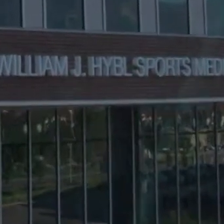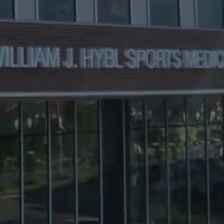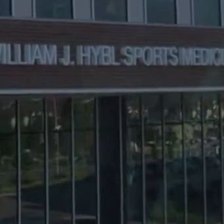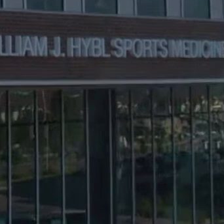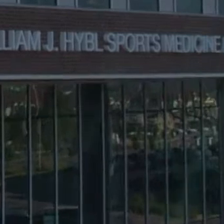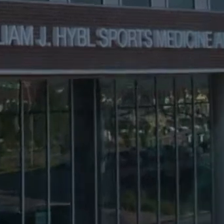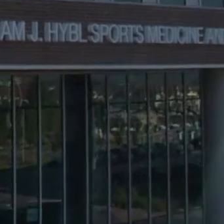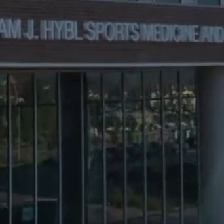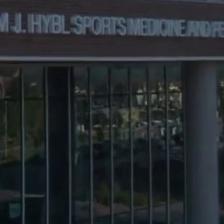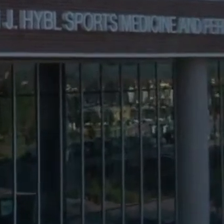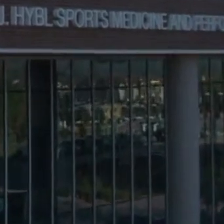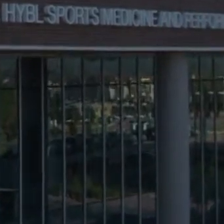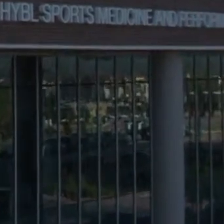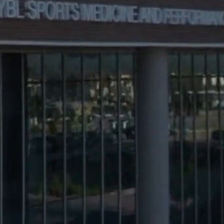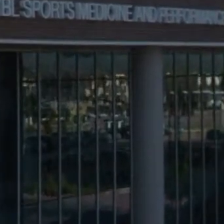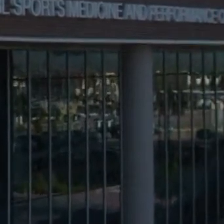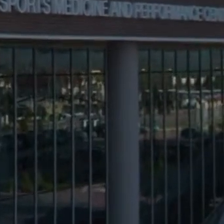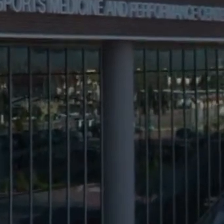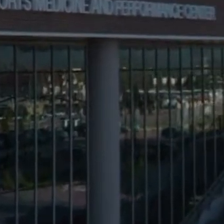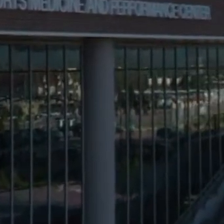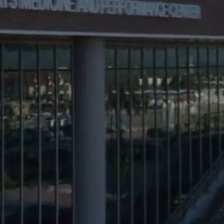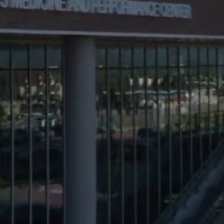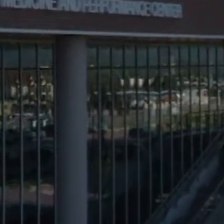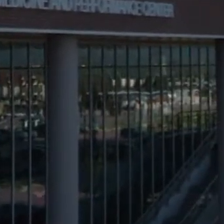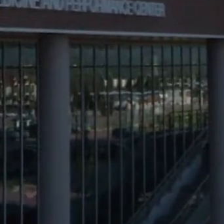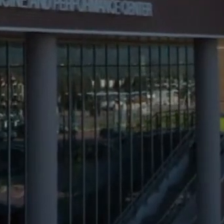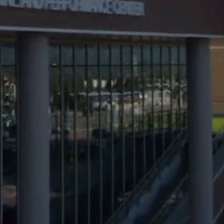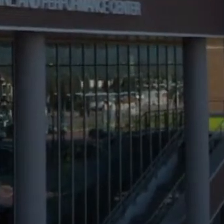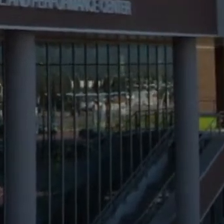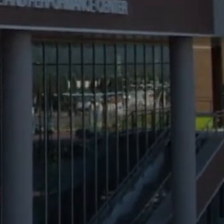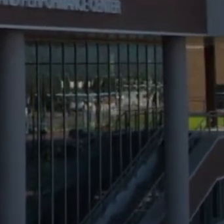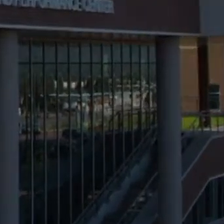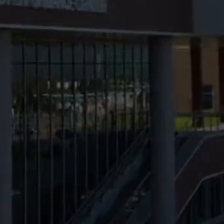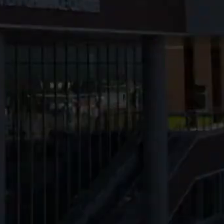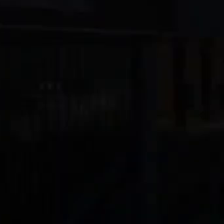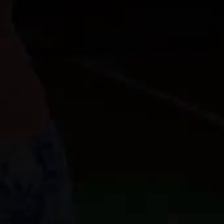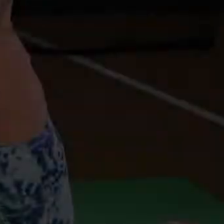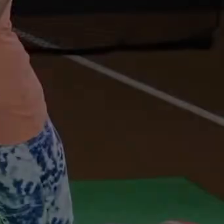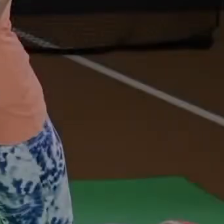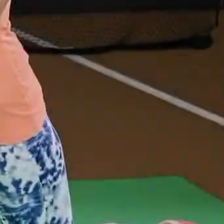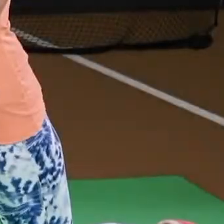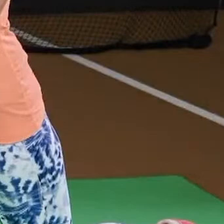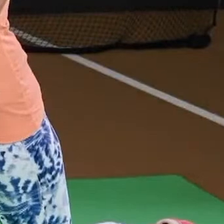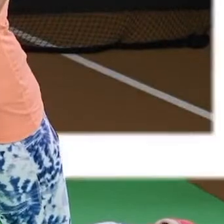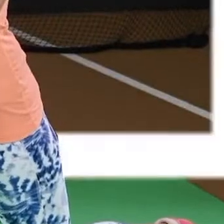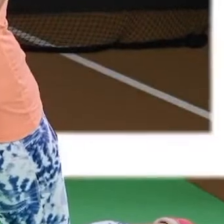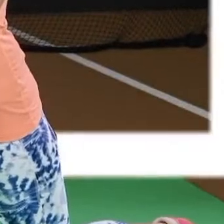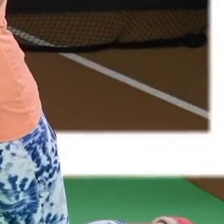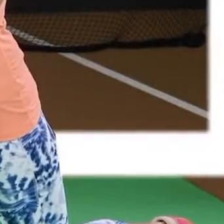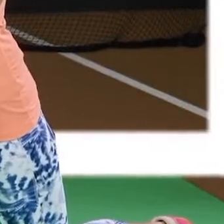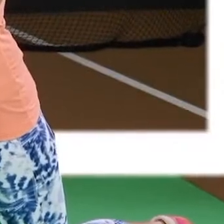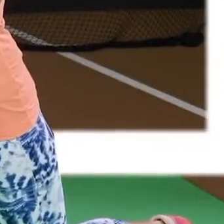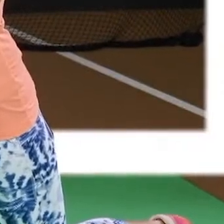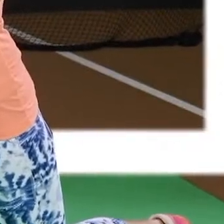Centura Health came together as the perfect partners in the Hybl Center project.